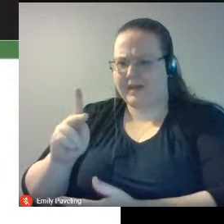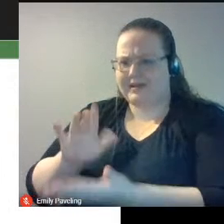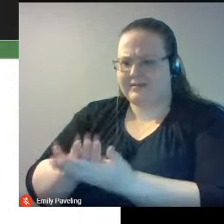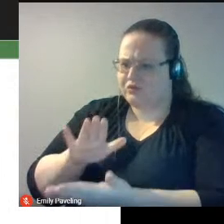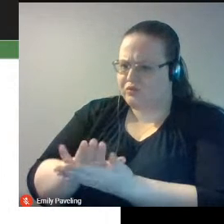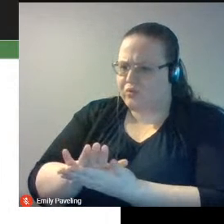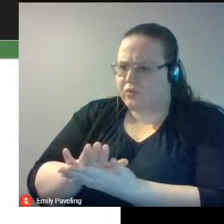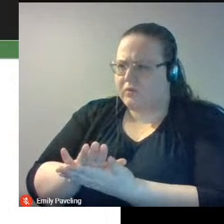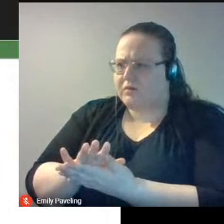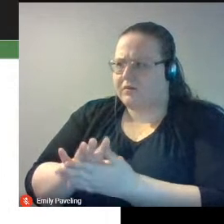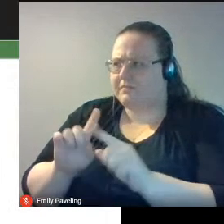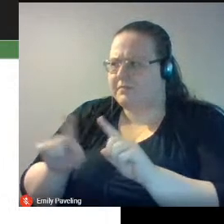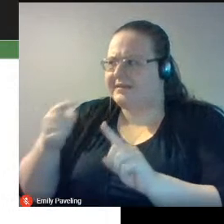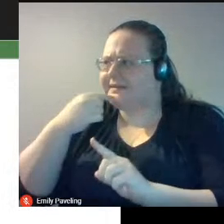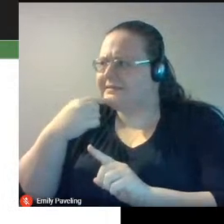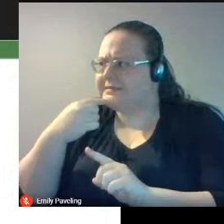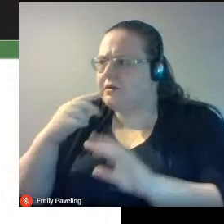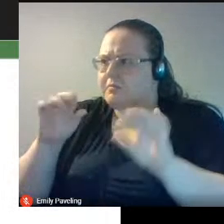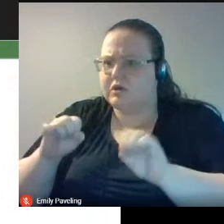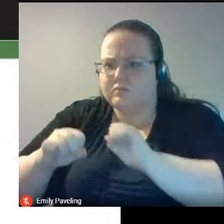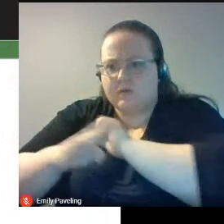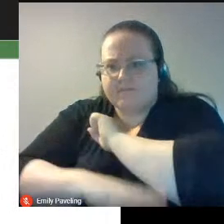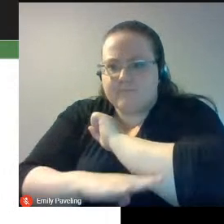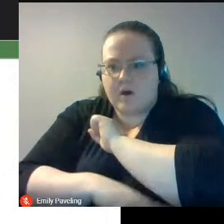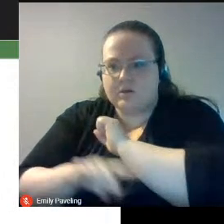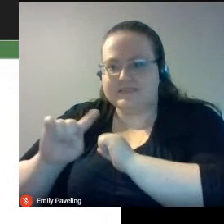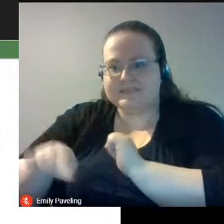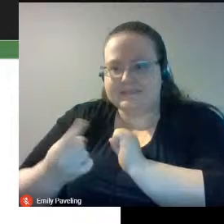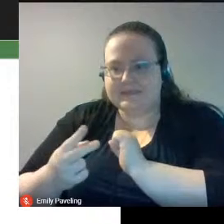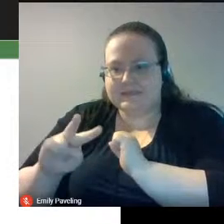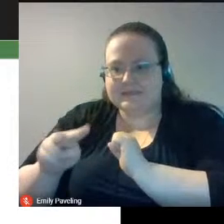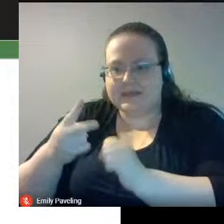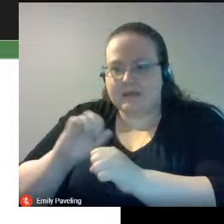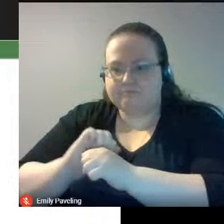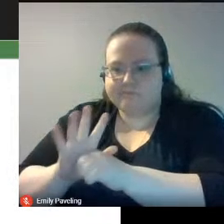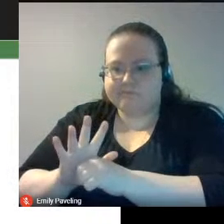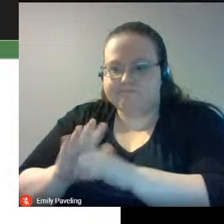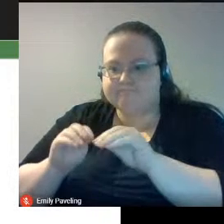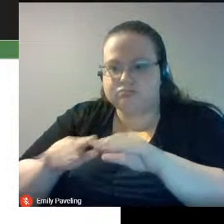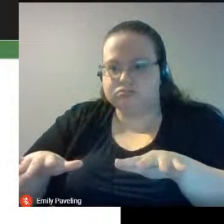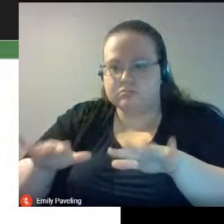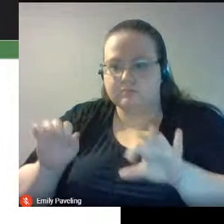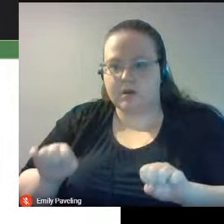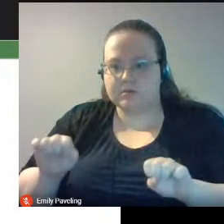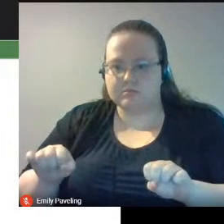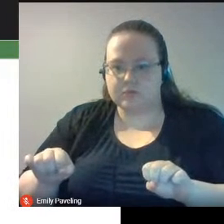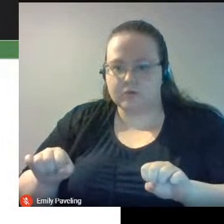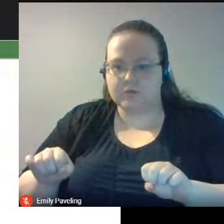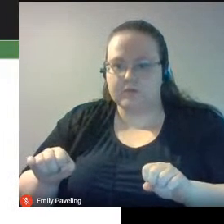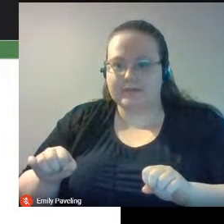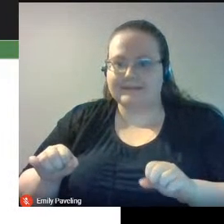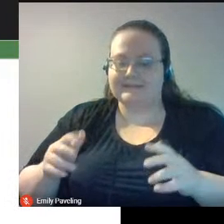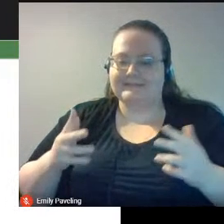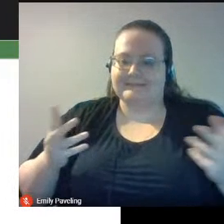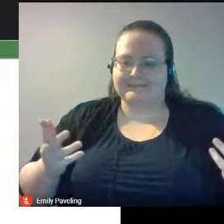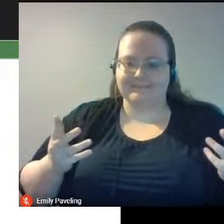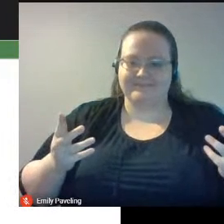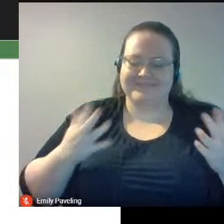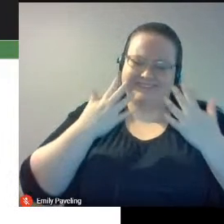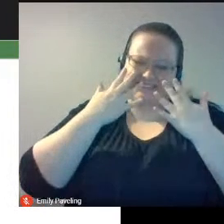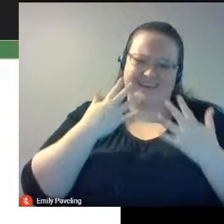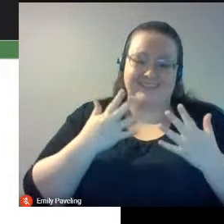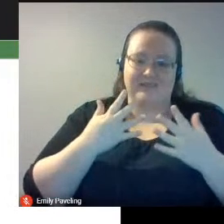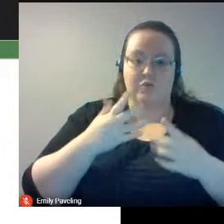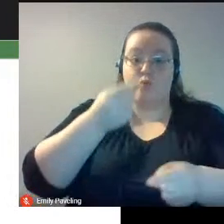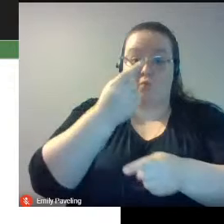talk of a second wave of COVID-19? Unfortunately, there really isn't a right choice,